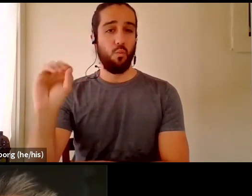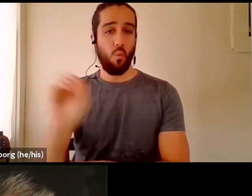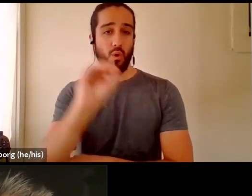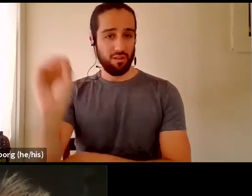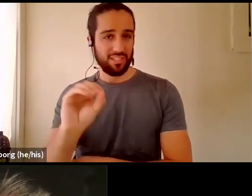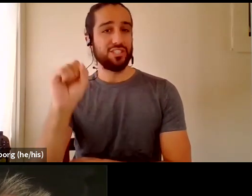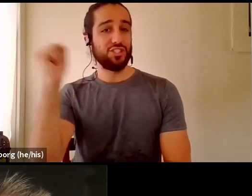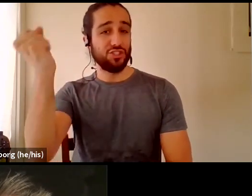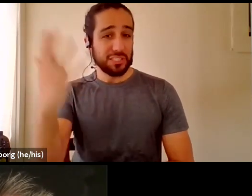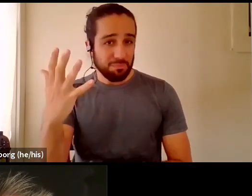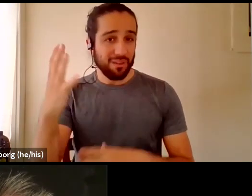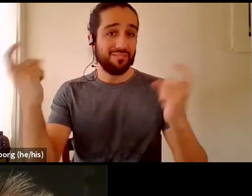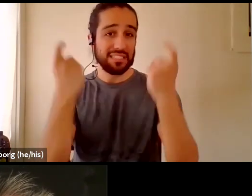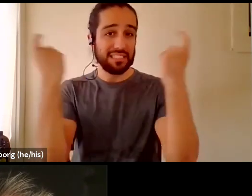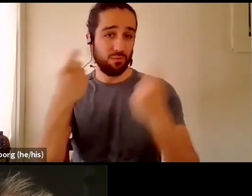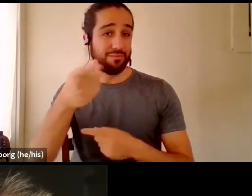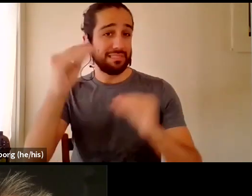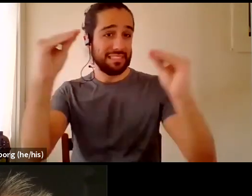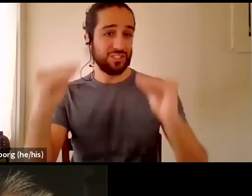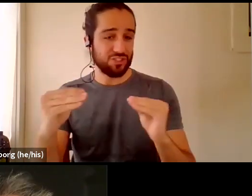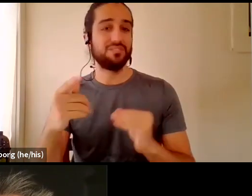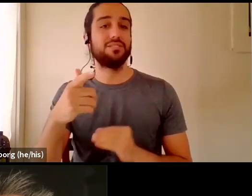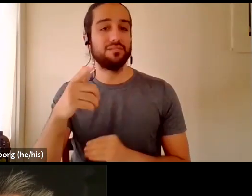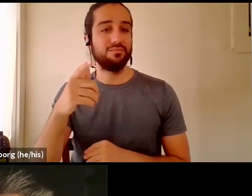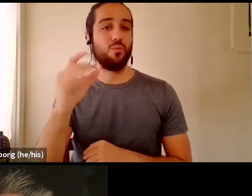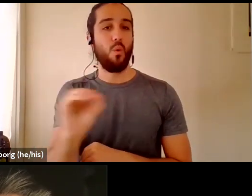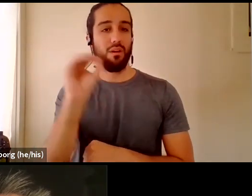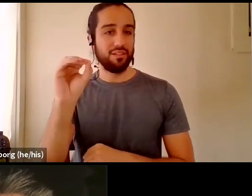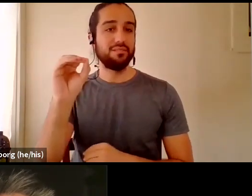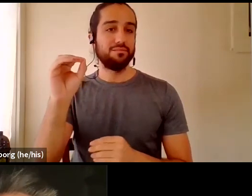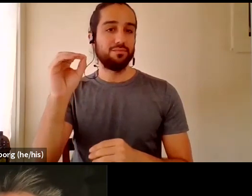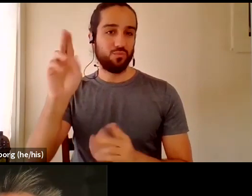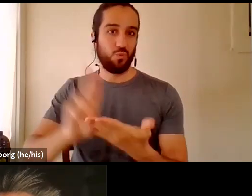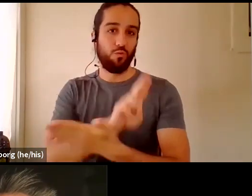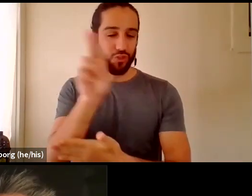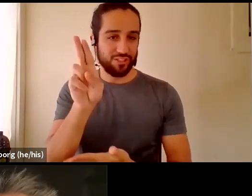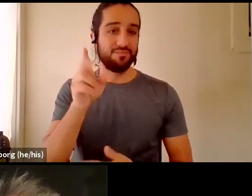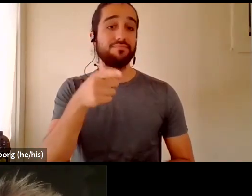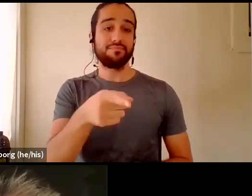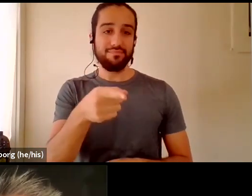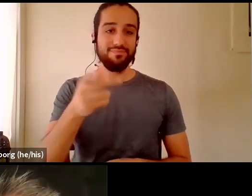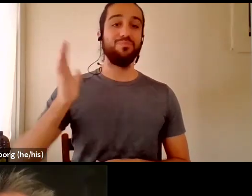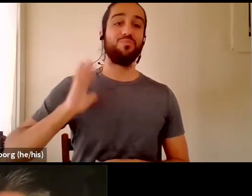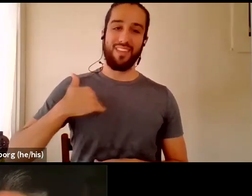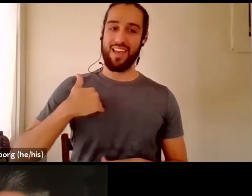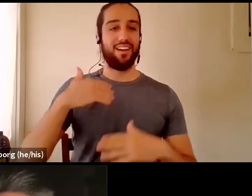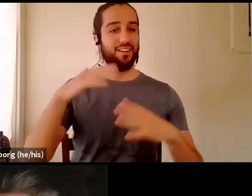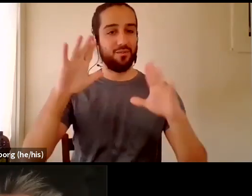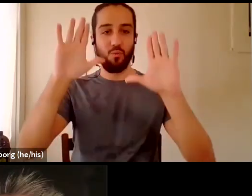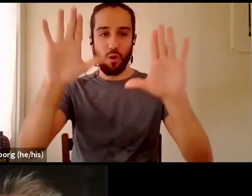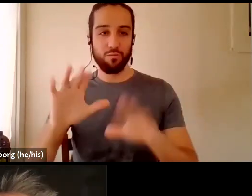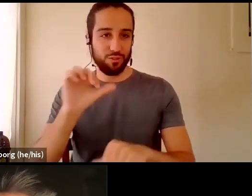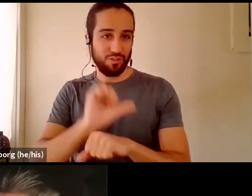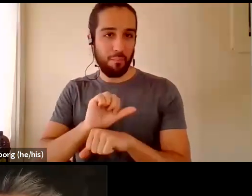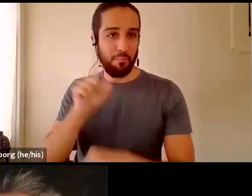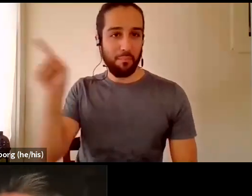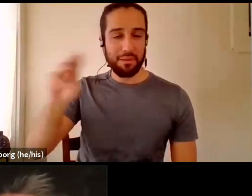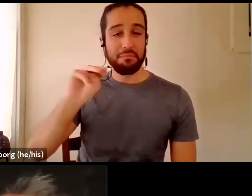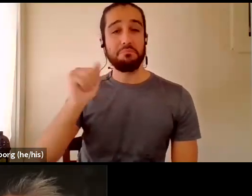at University of Southern California, and before all this went down, he had a pretty good run at the Magic Theater, St. Louis Repertory Theater,